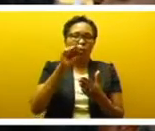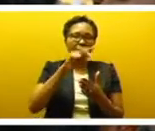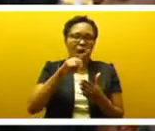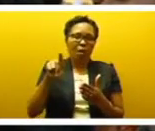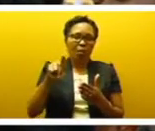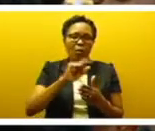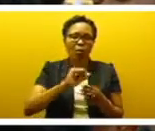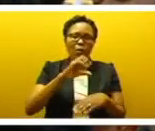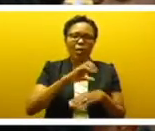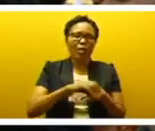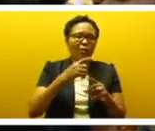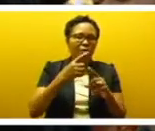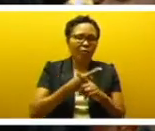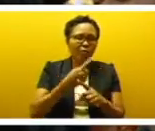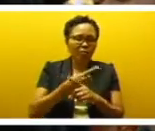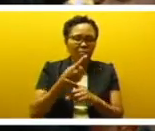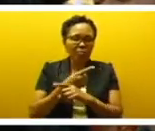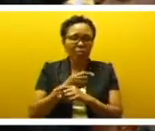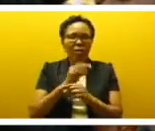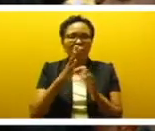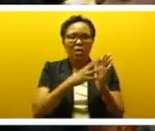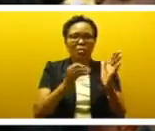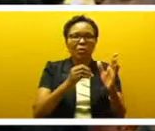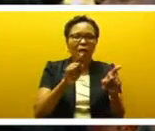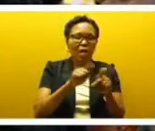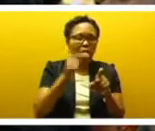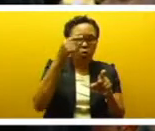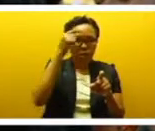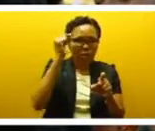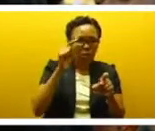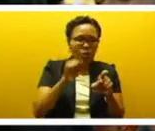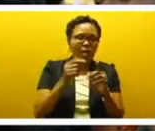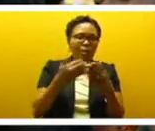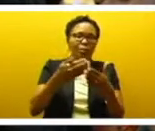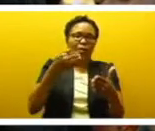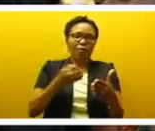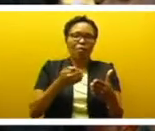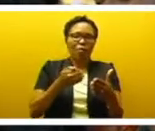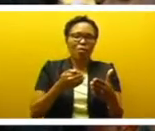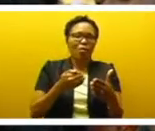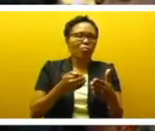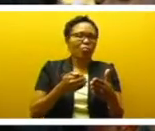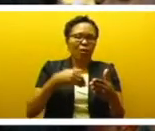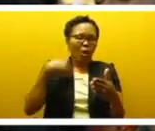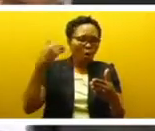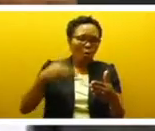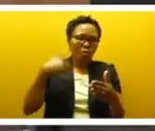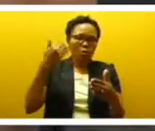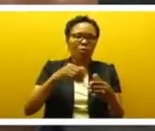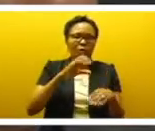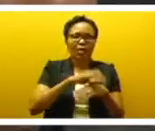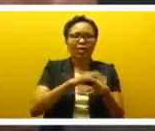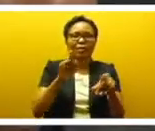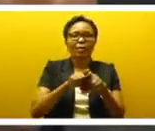as original as they are, as colored as they are, in the hundreds on an everyday basis. And I do not think there